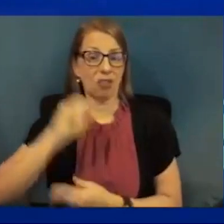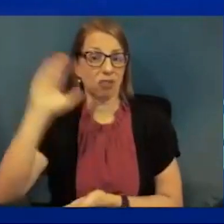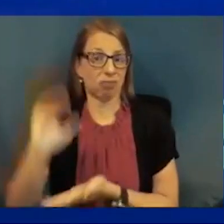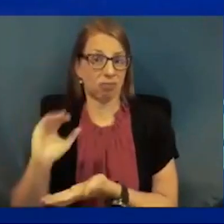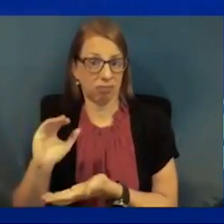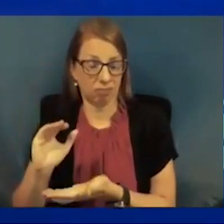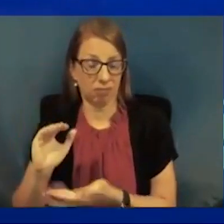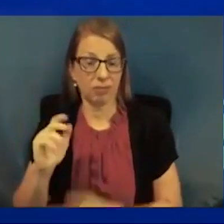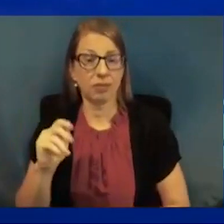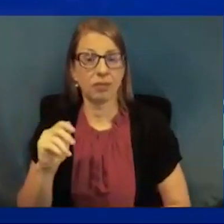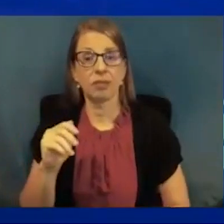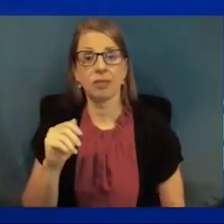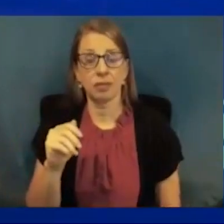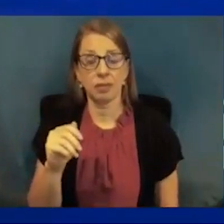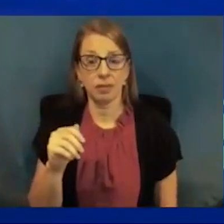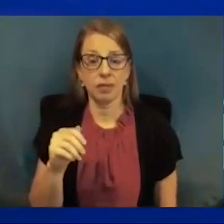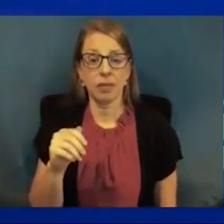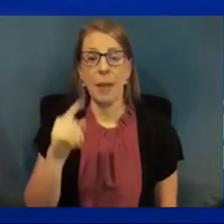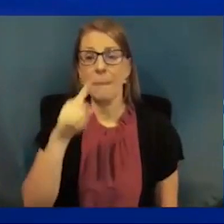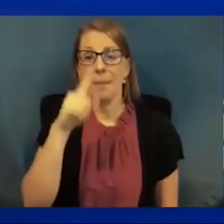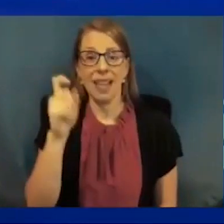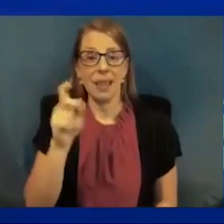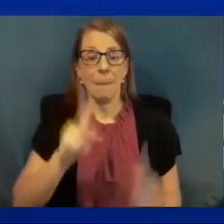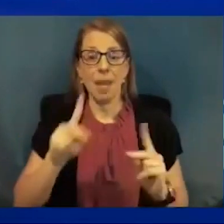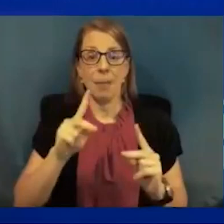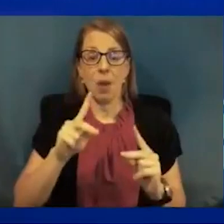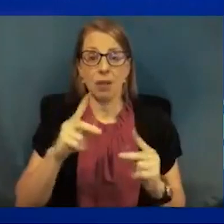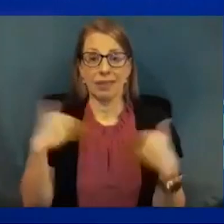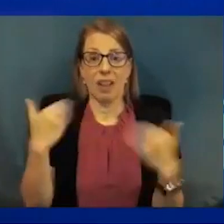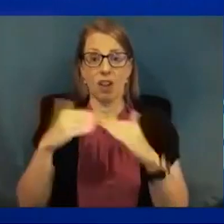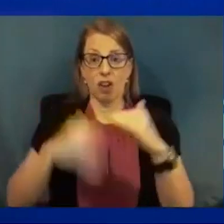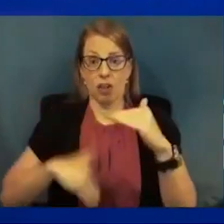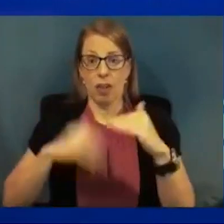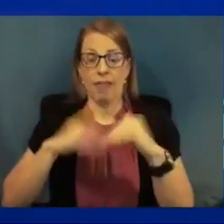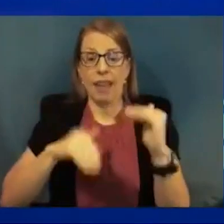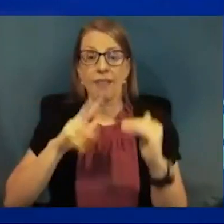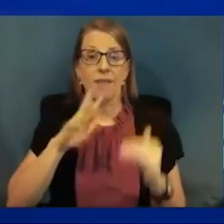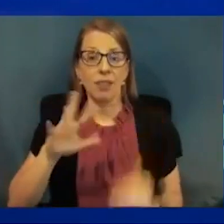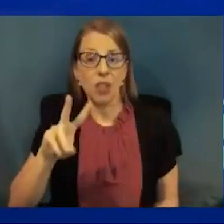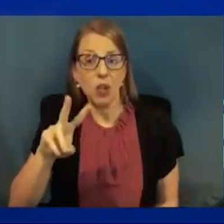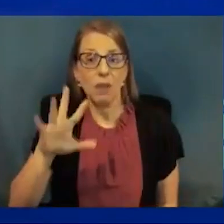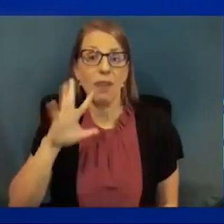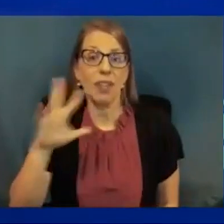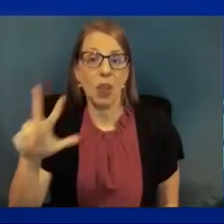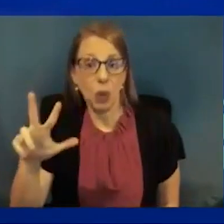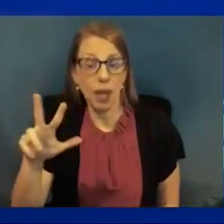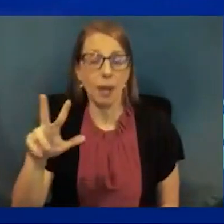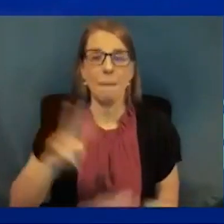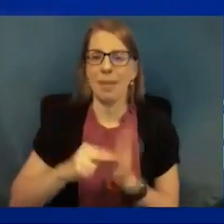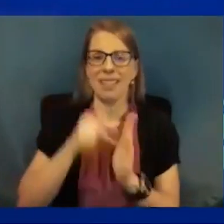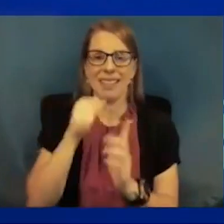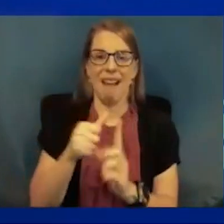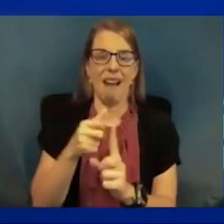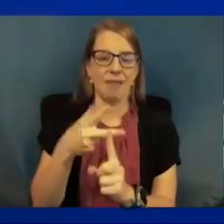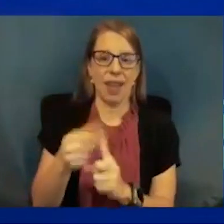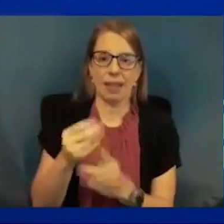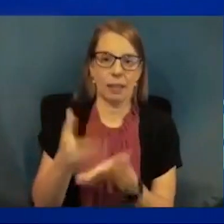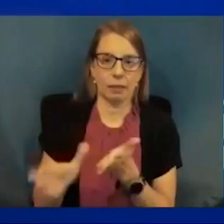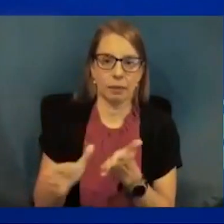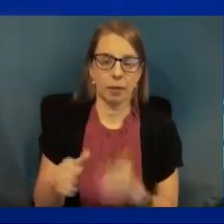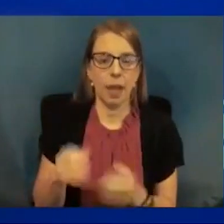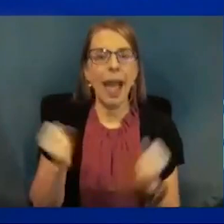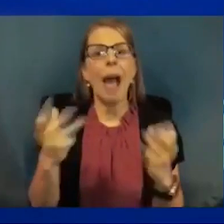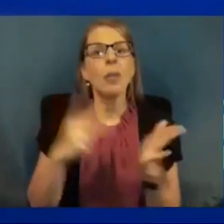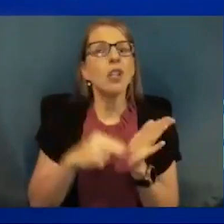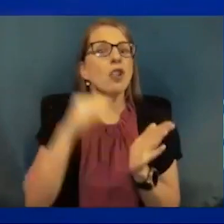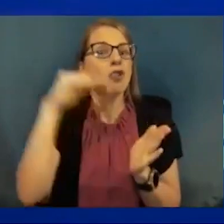have so many unvaccinated patients in the hospital. The other thing to remember about the vaccination is this: how many nursing home patients are